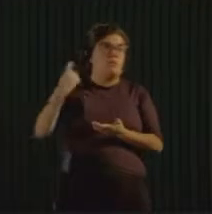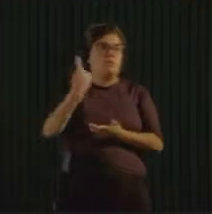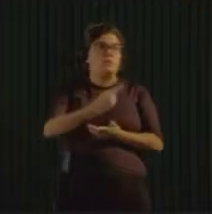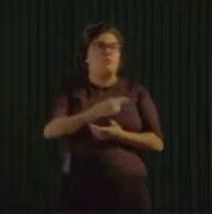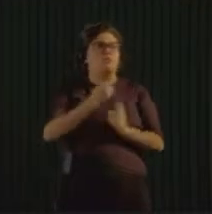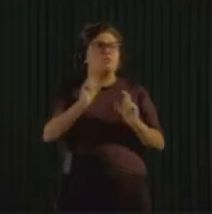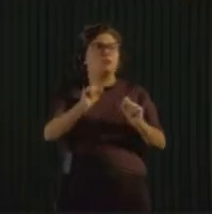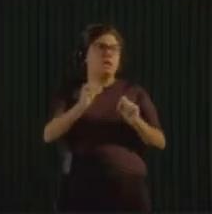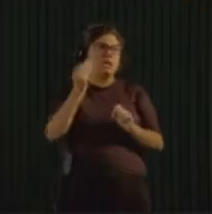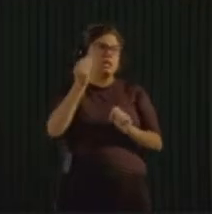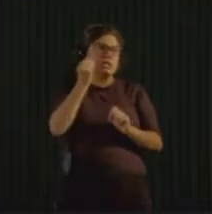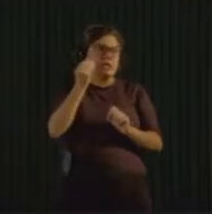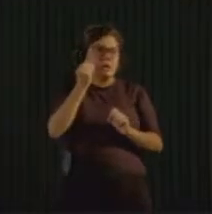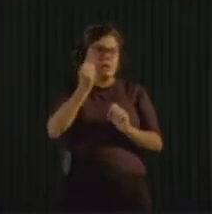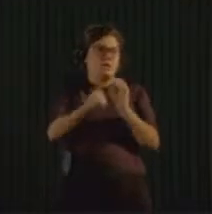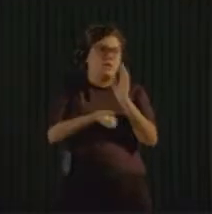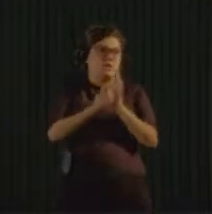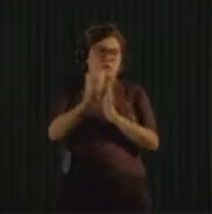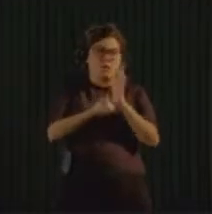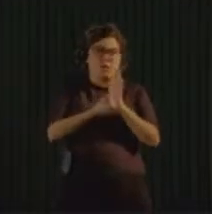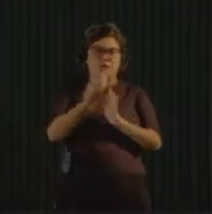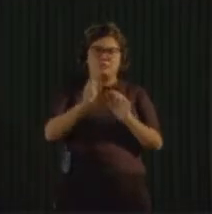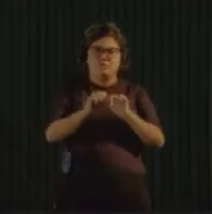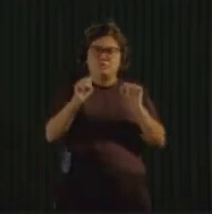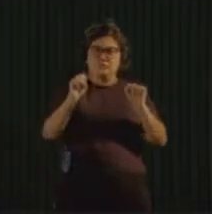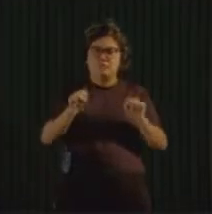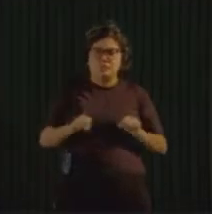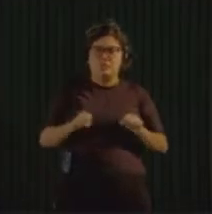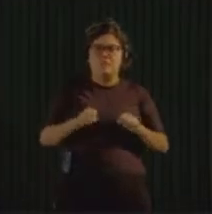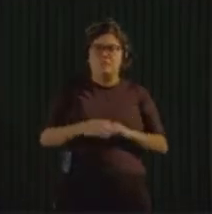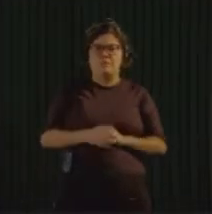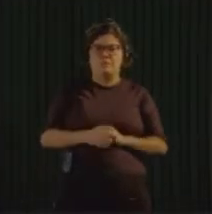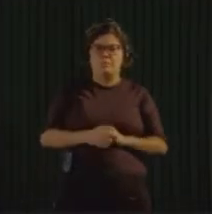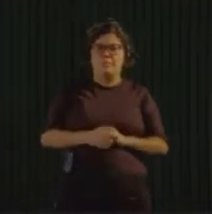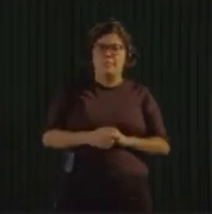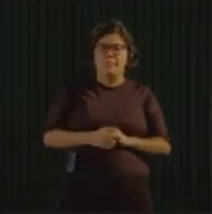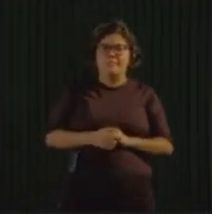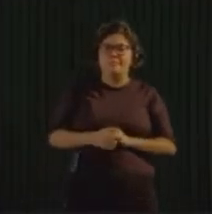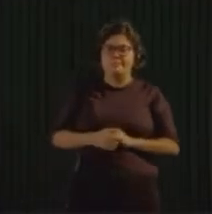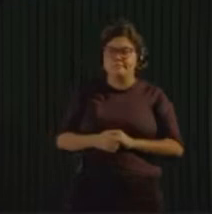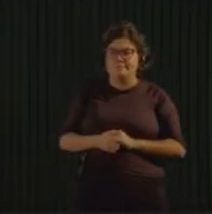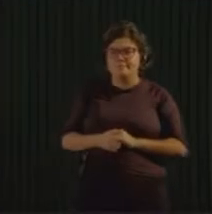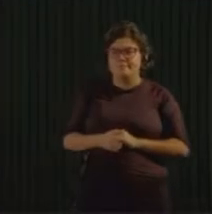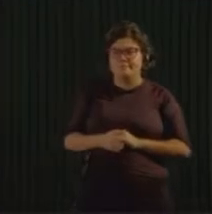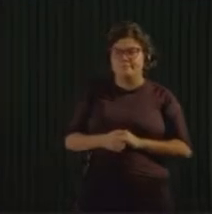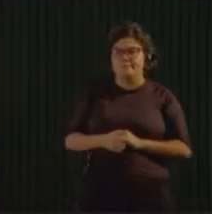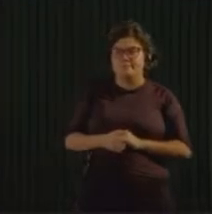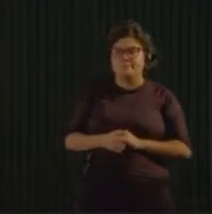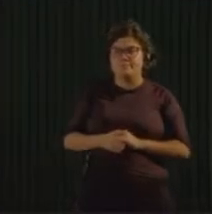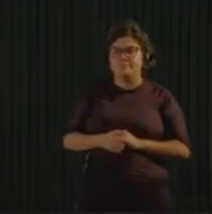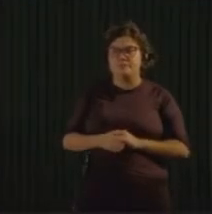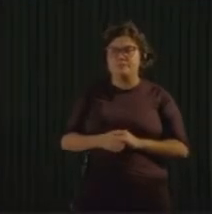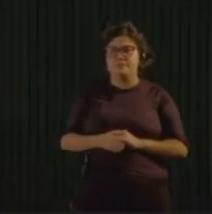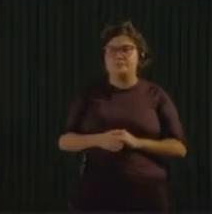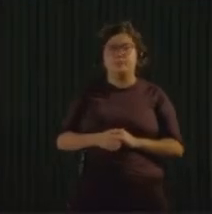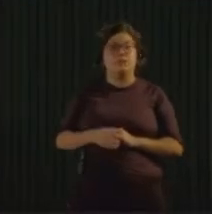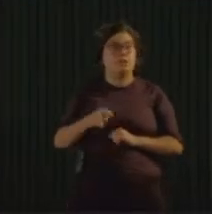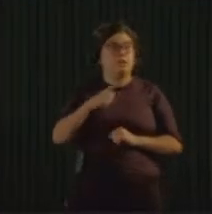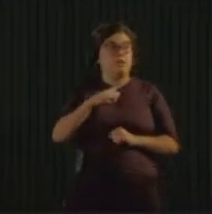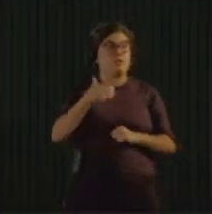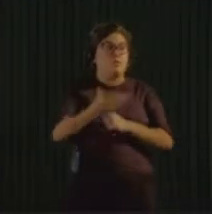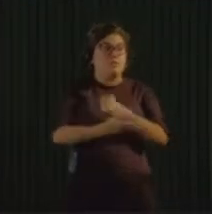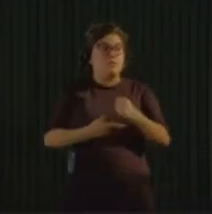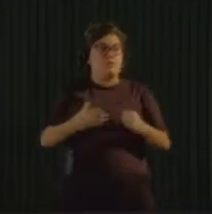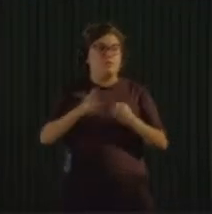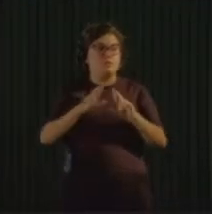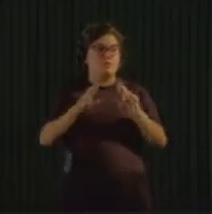rebuild systems in different perspectives compared to the existing, for example, waste management system,